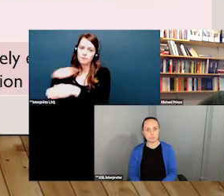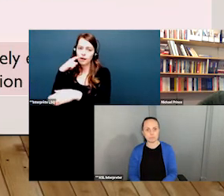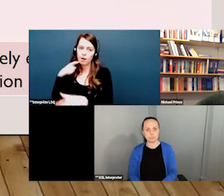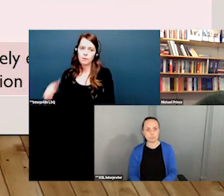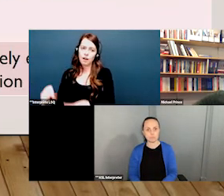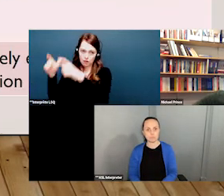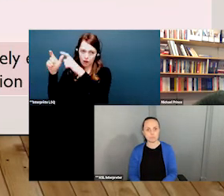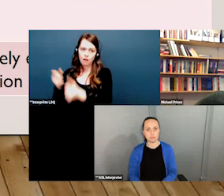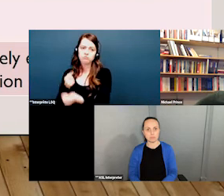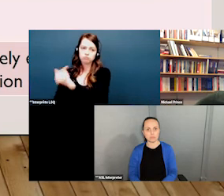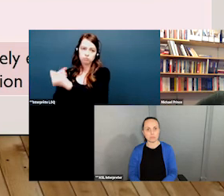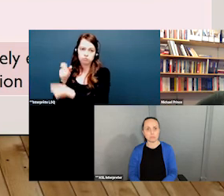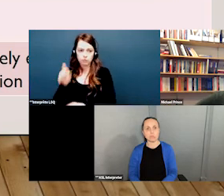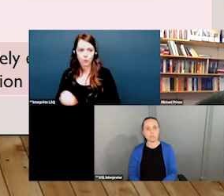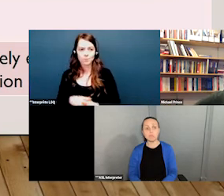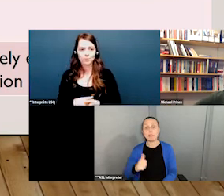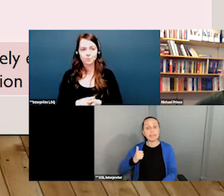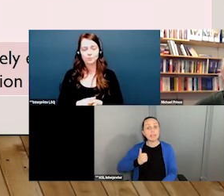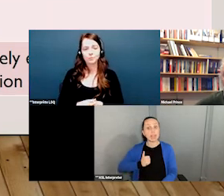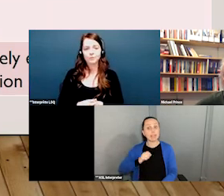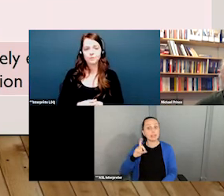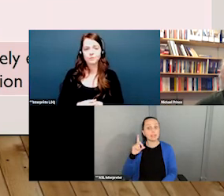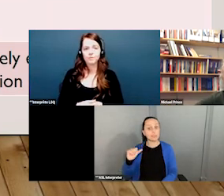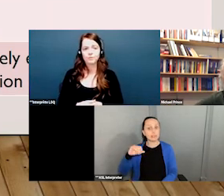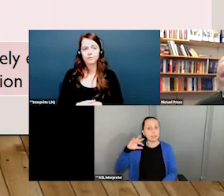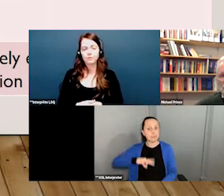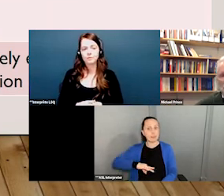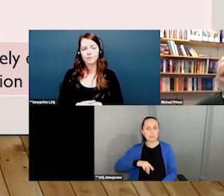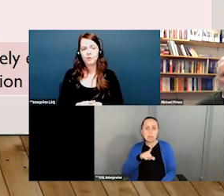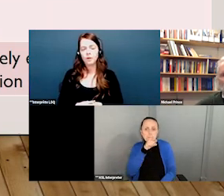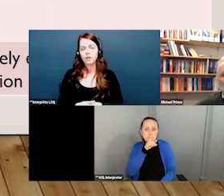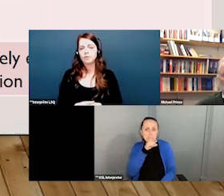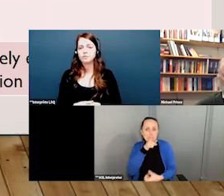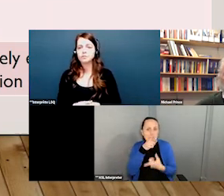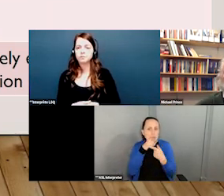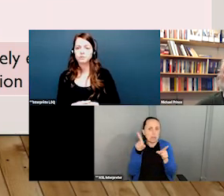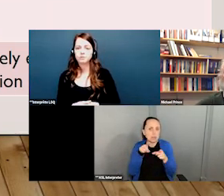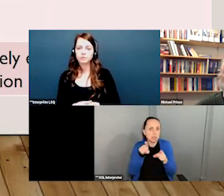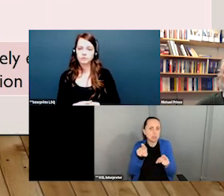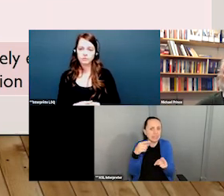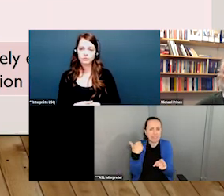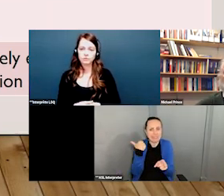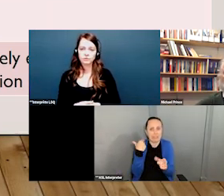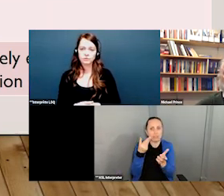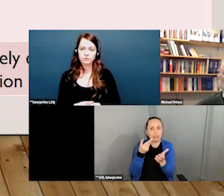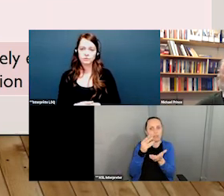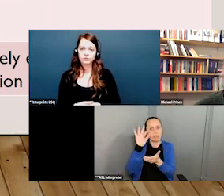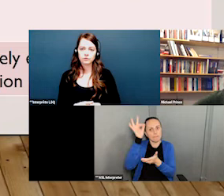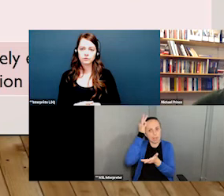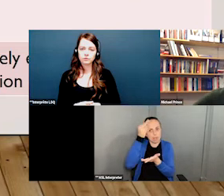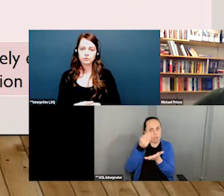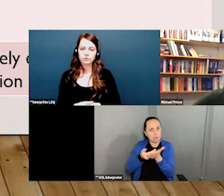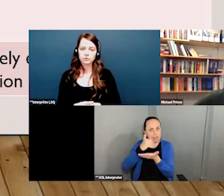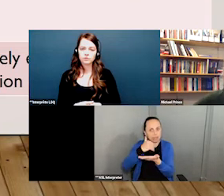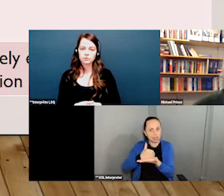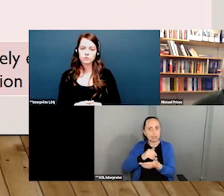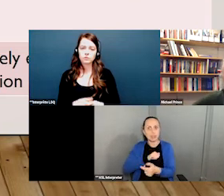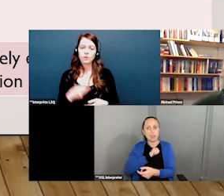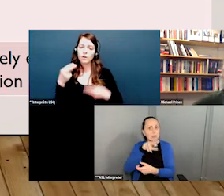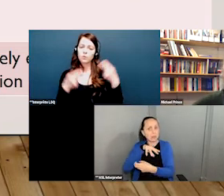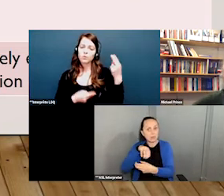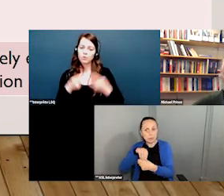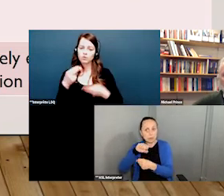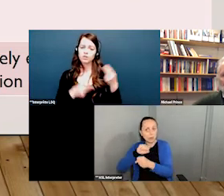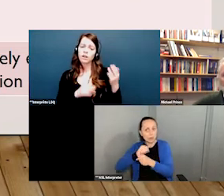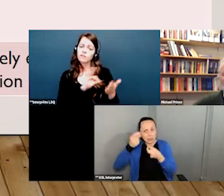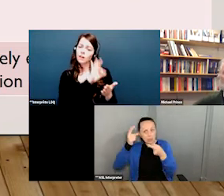So even though the Canada Disability Benefit was not mentioned in the latest federal budget and did not figure in the working